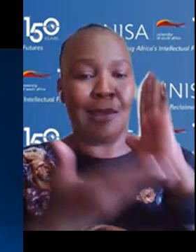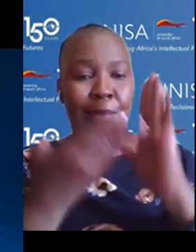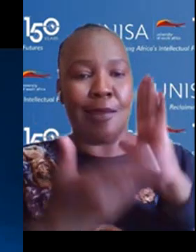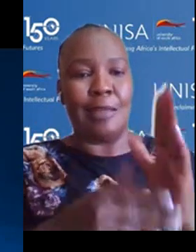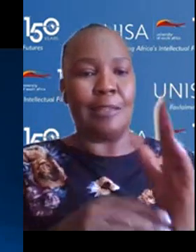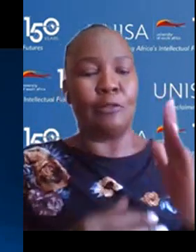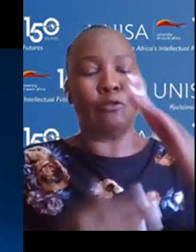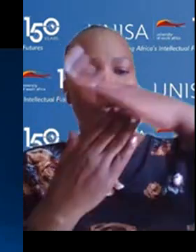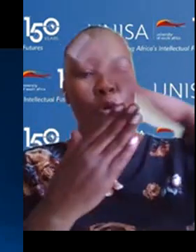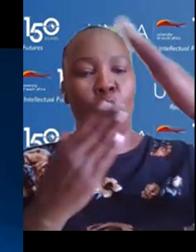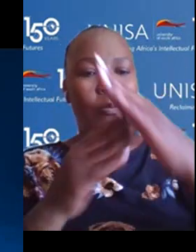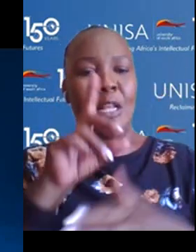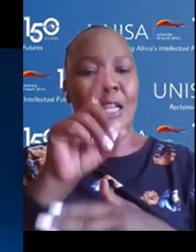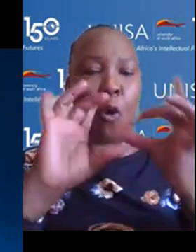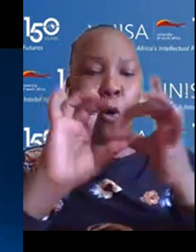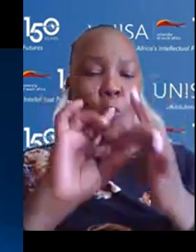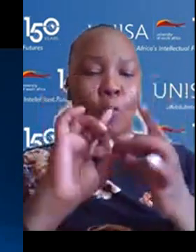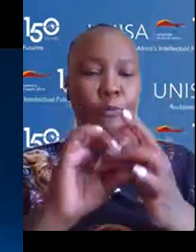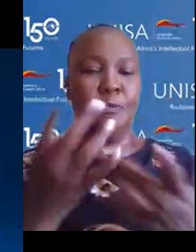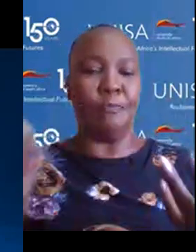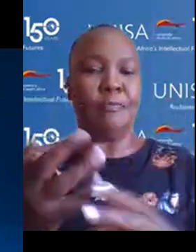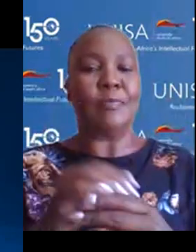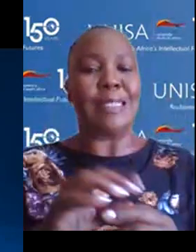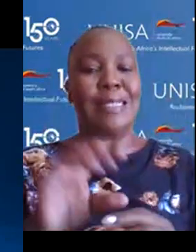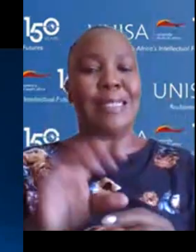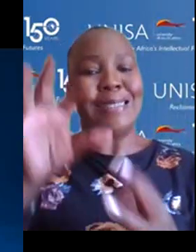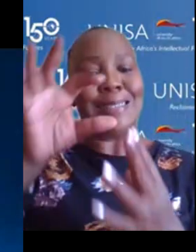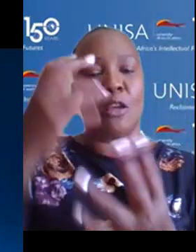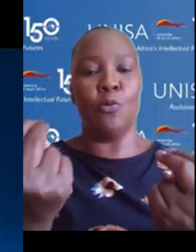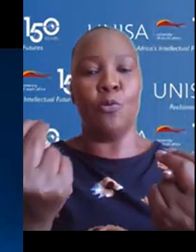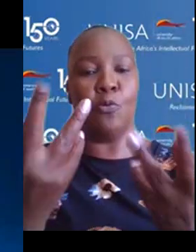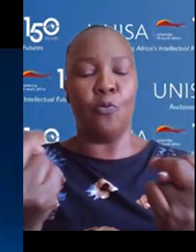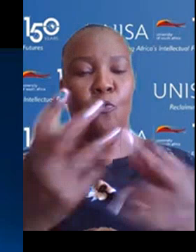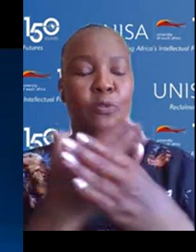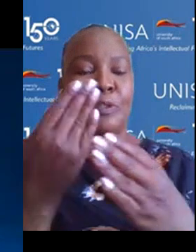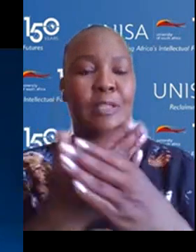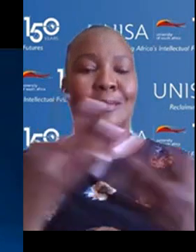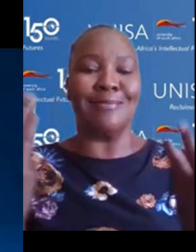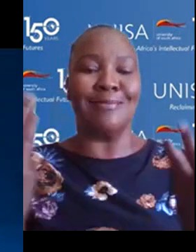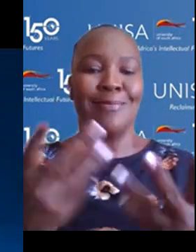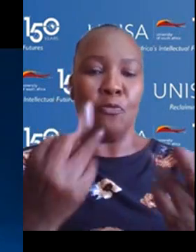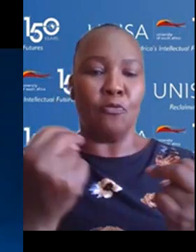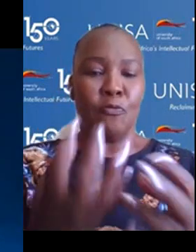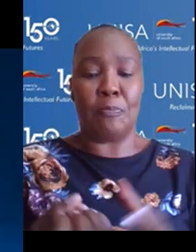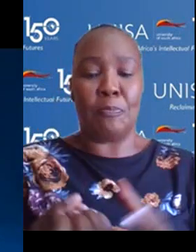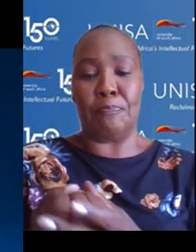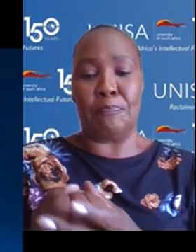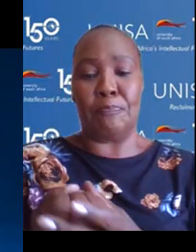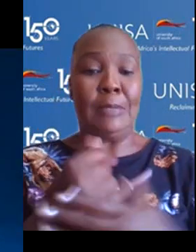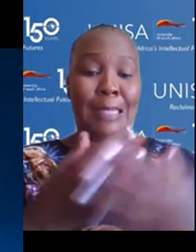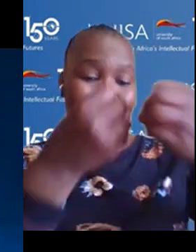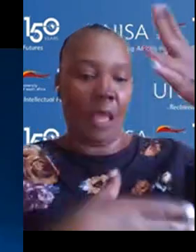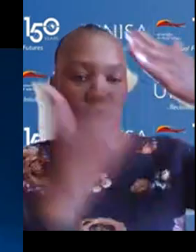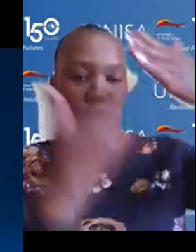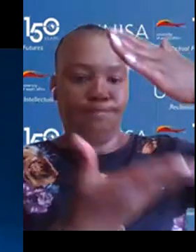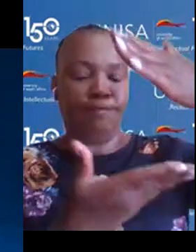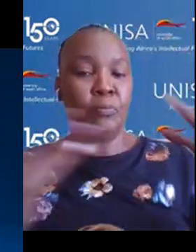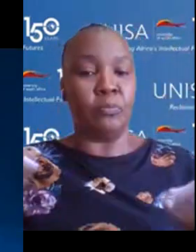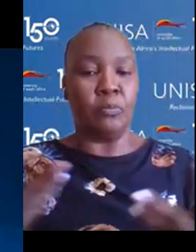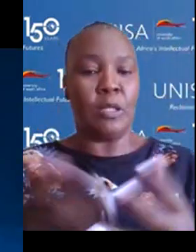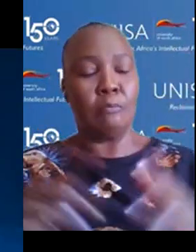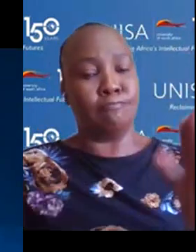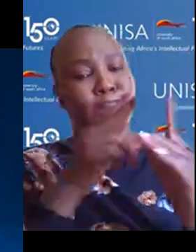and click the Home tab, and then select New Folder. A new folder will appear in the list below. Notice the